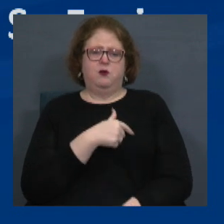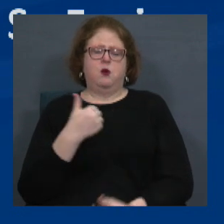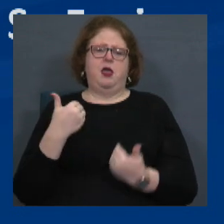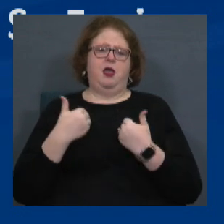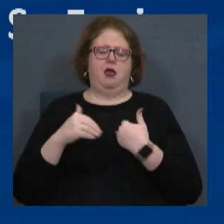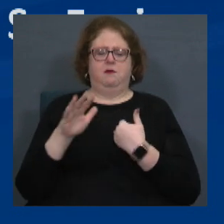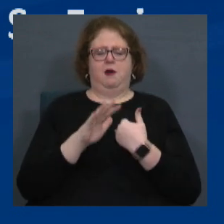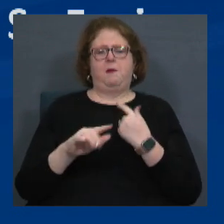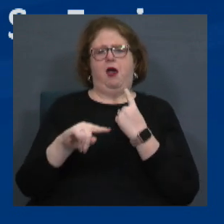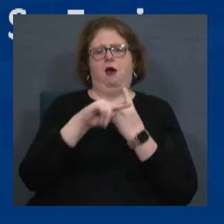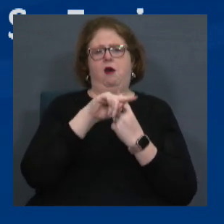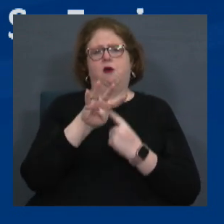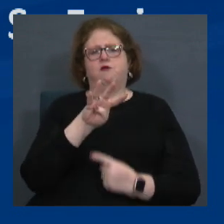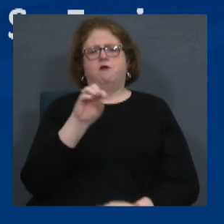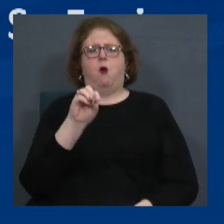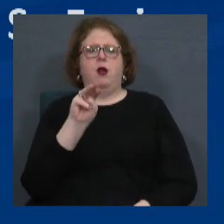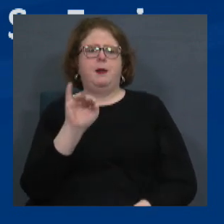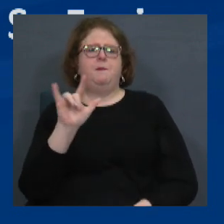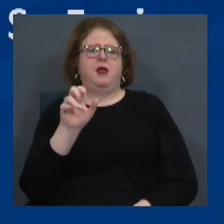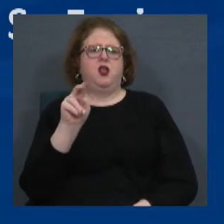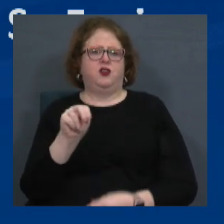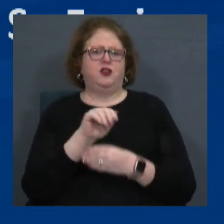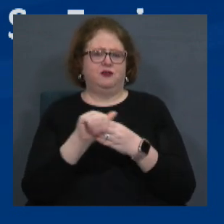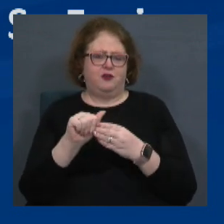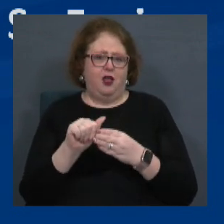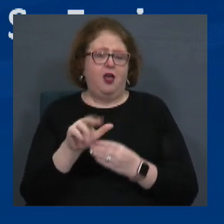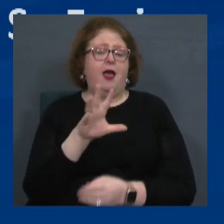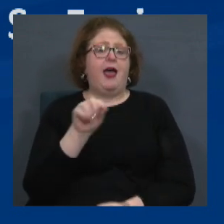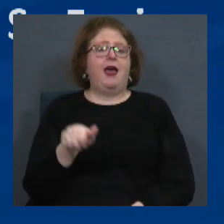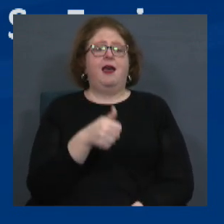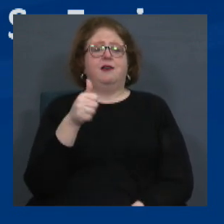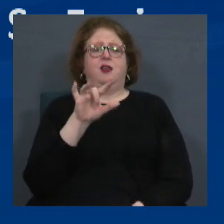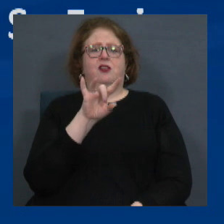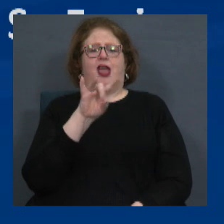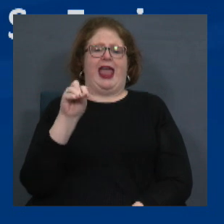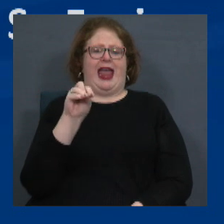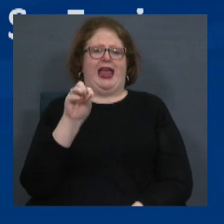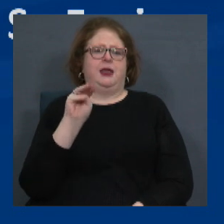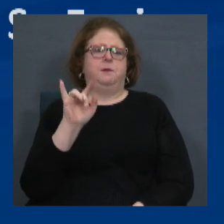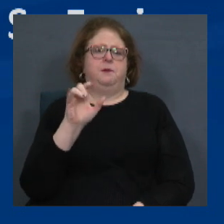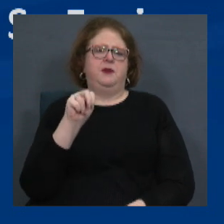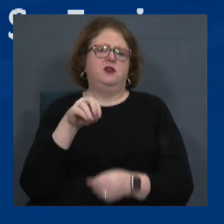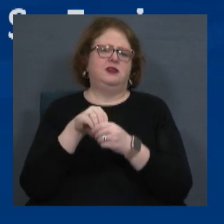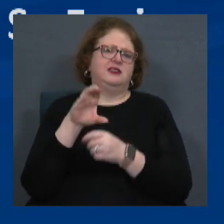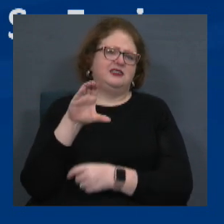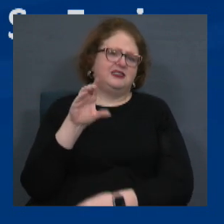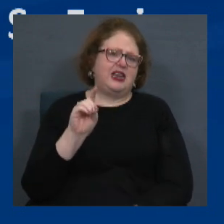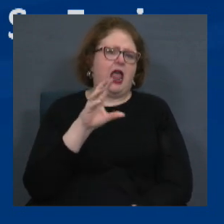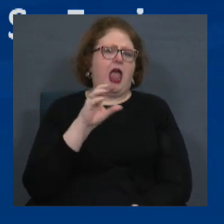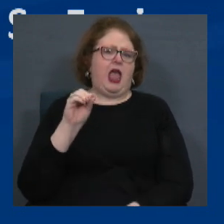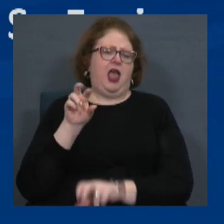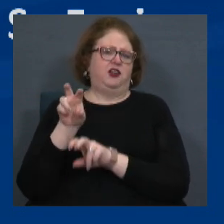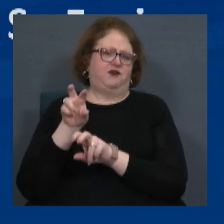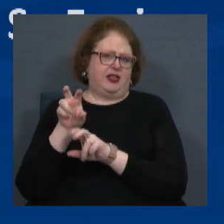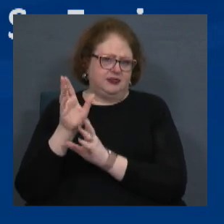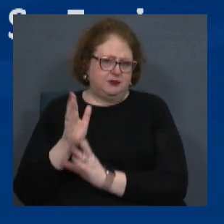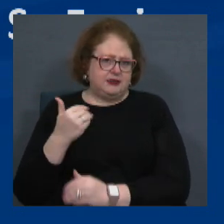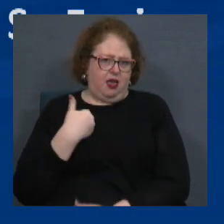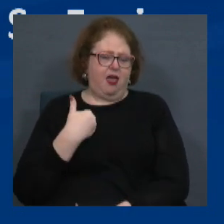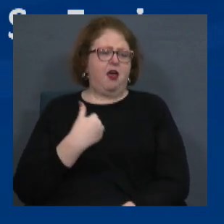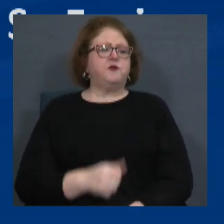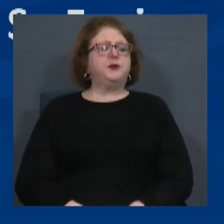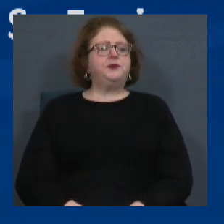on hand, not to include another $80 million we have in CDs and other investments. The airport